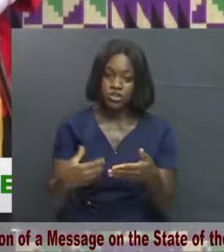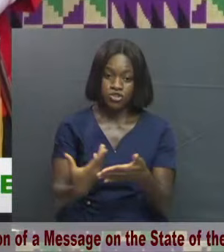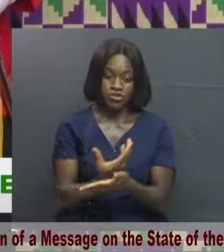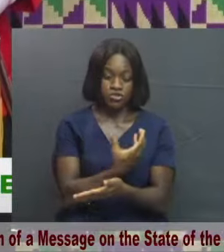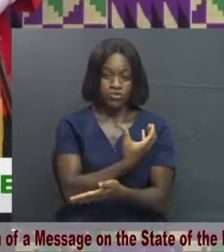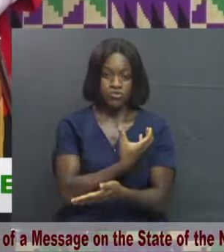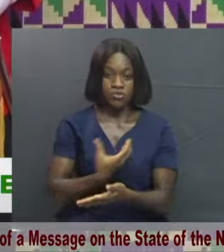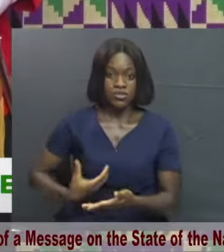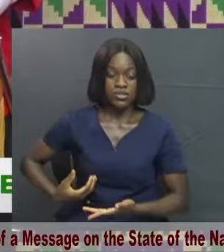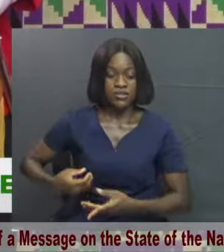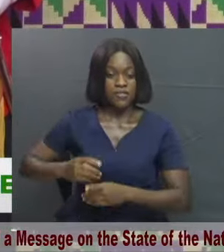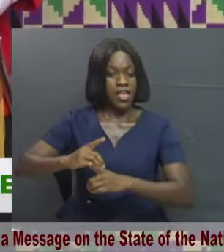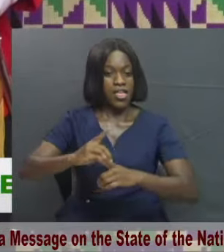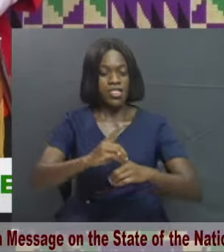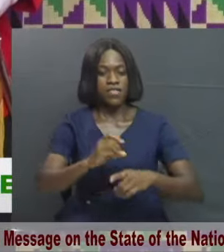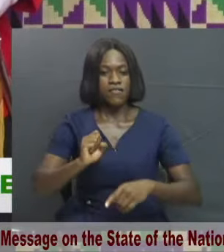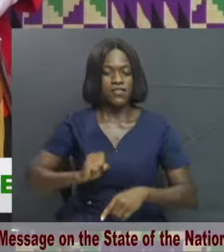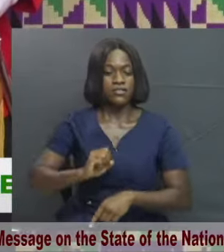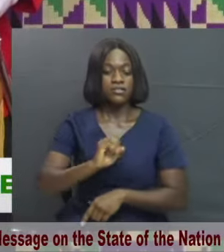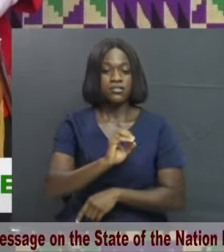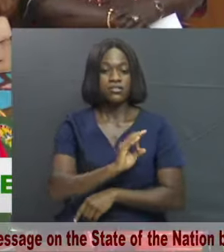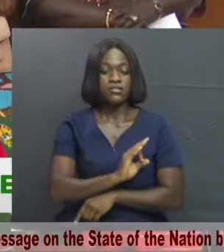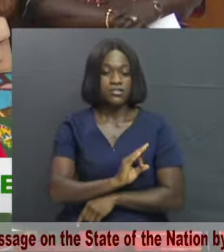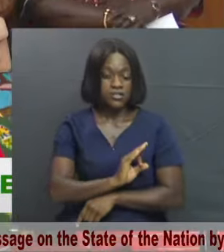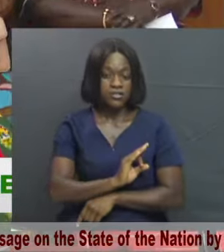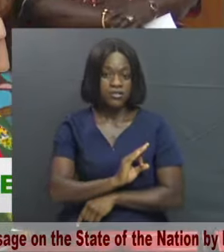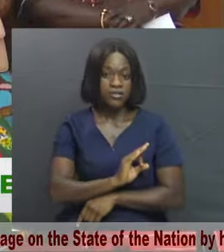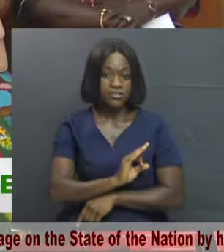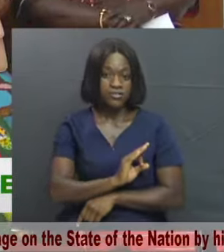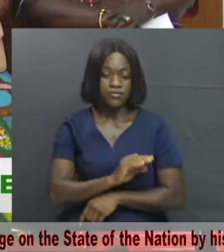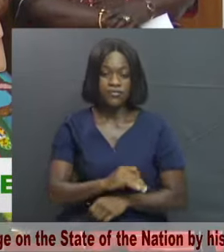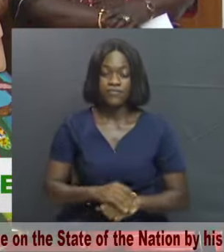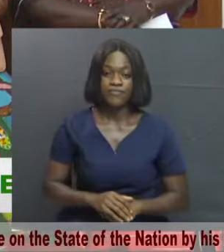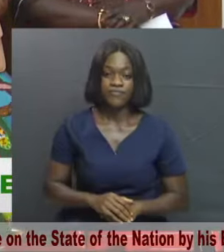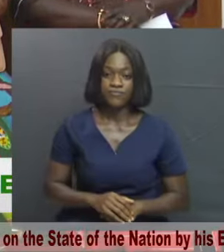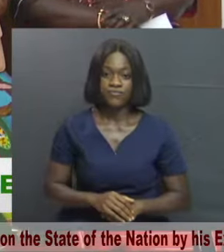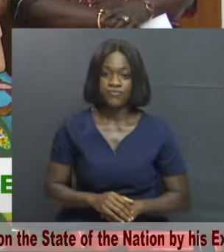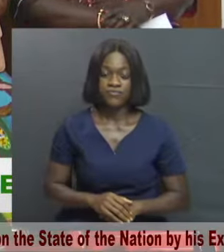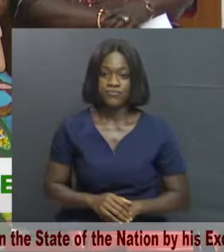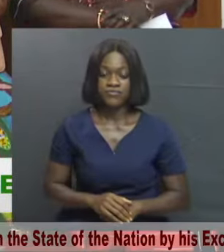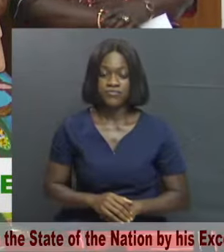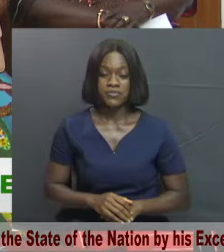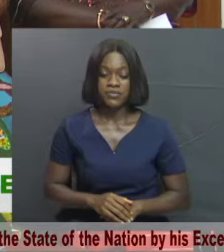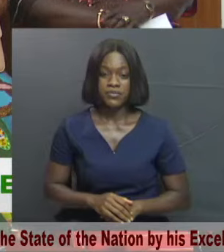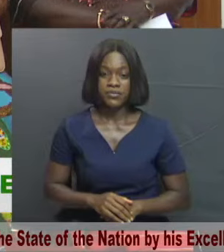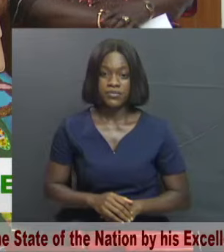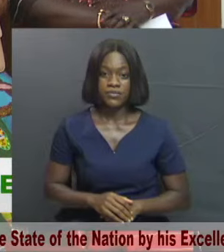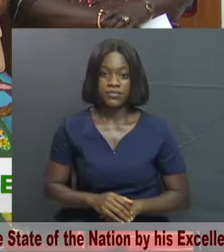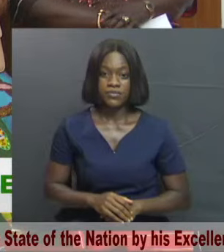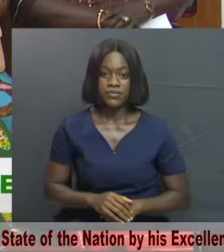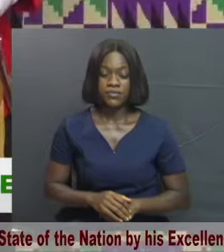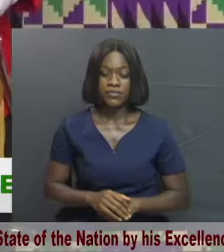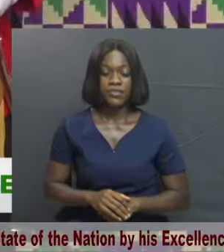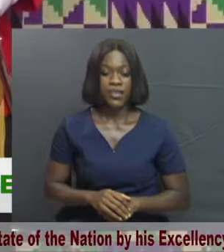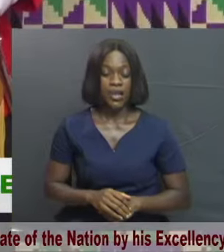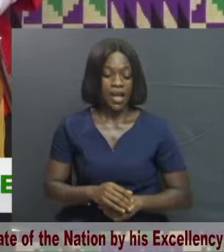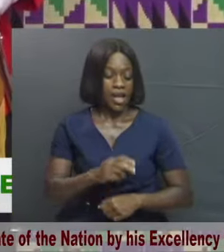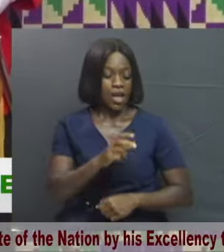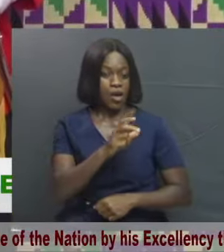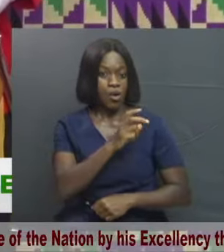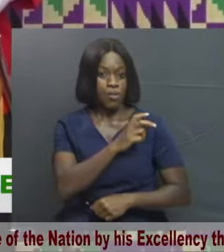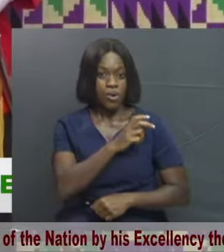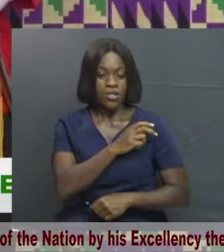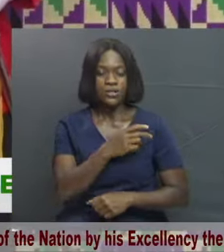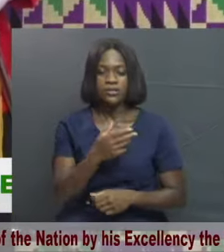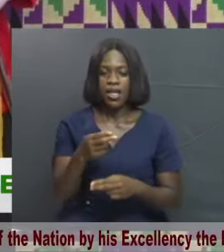Defense staff leftenant General Thomas opona the Inspector General of police